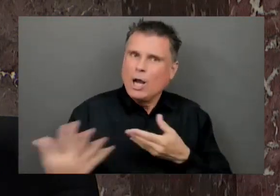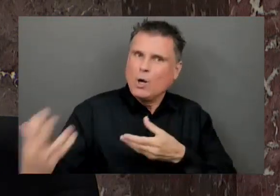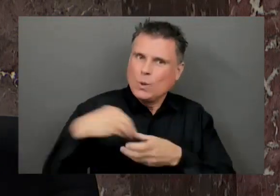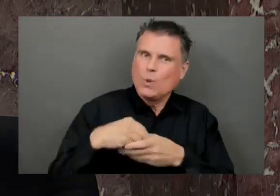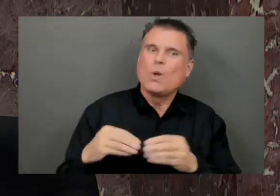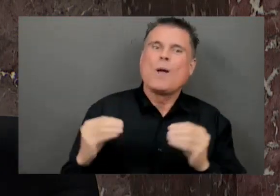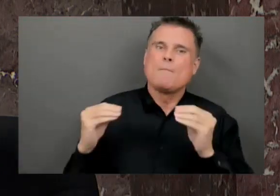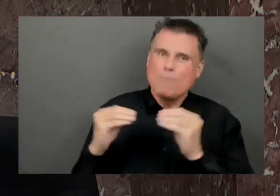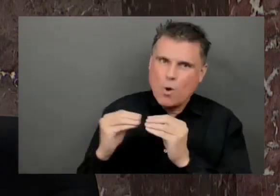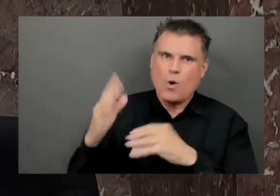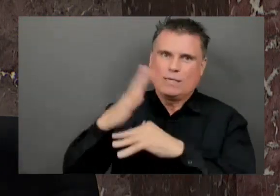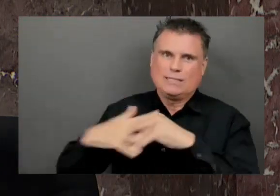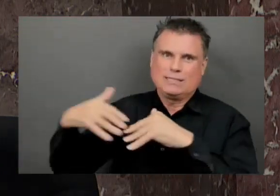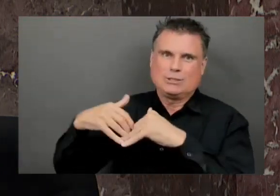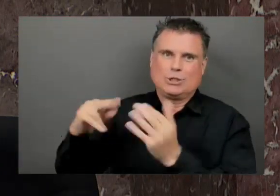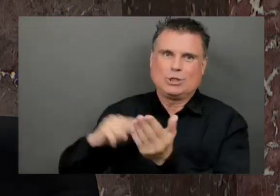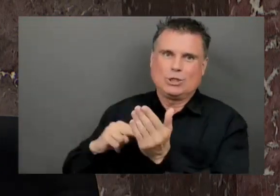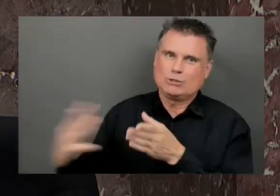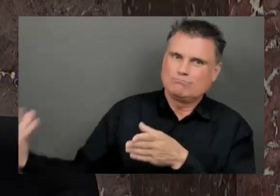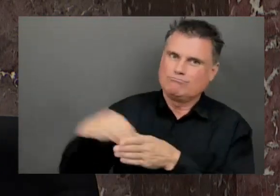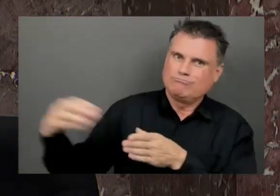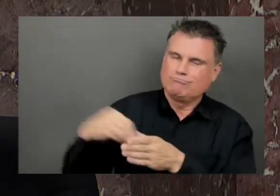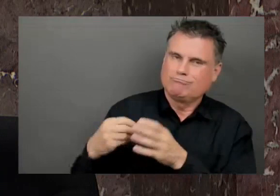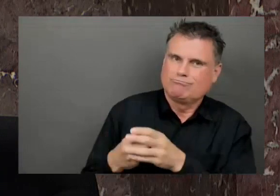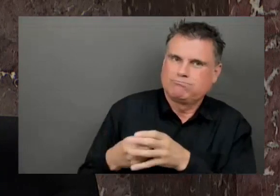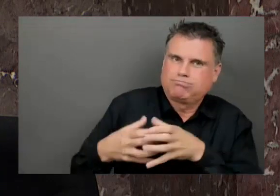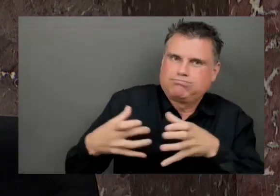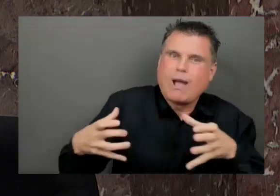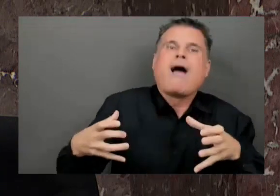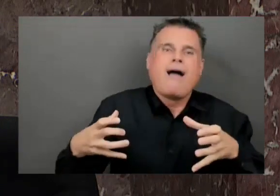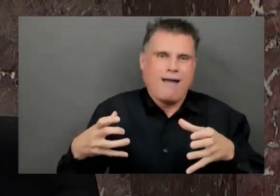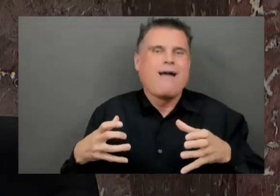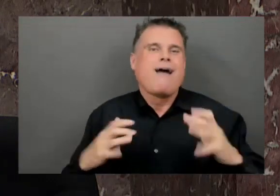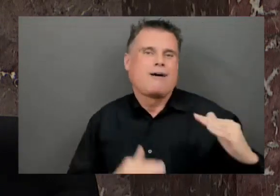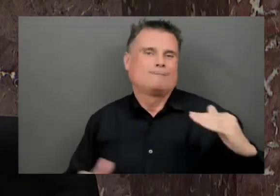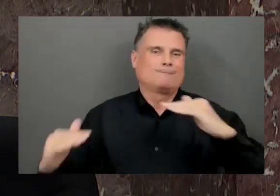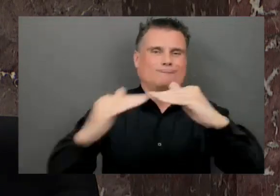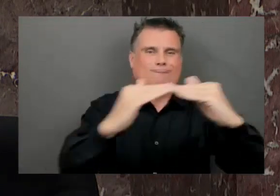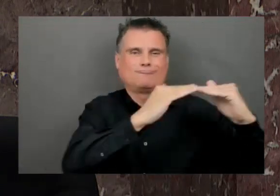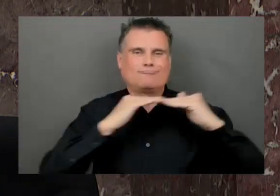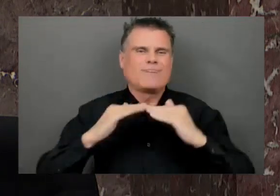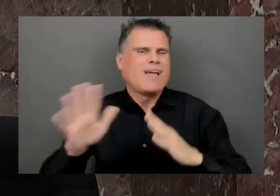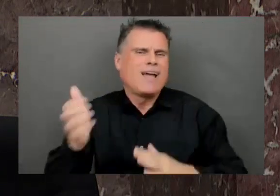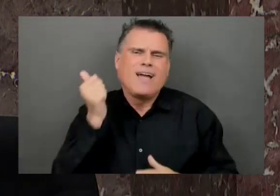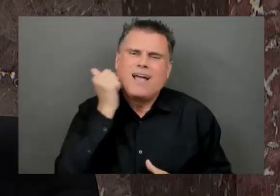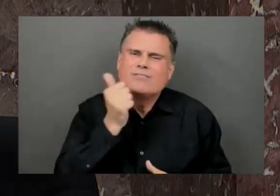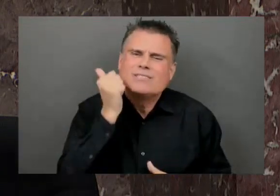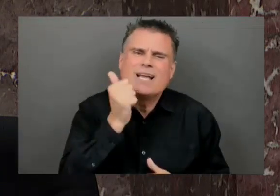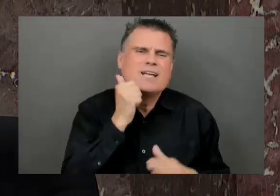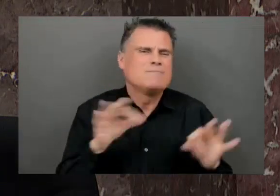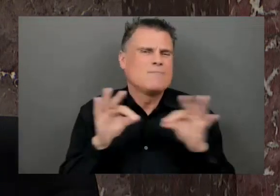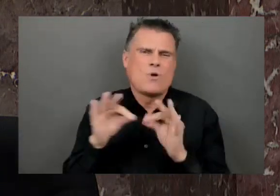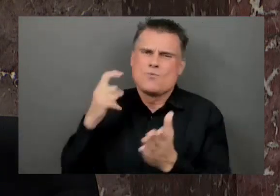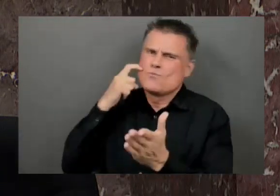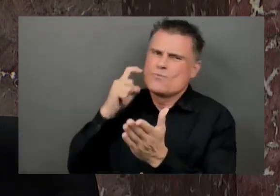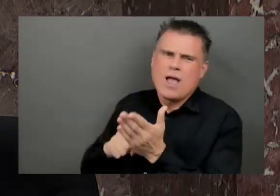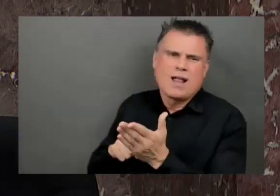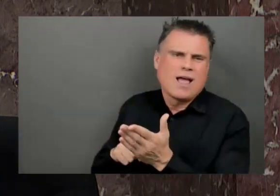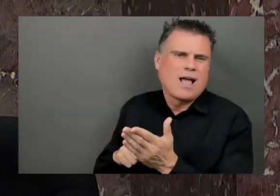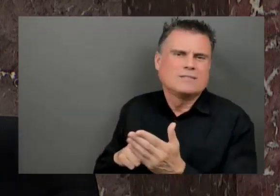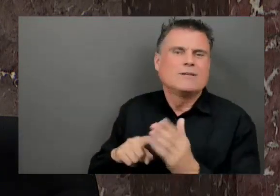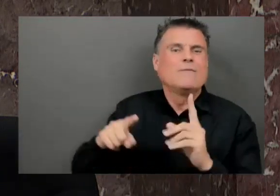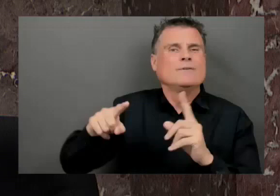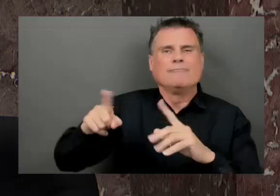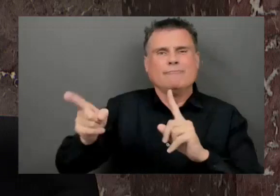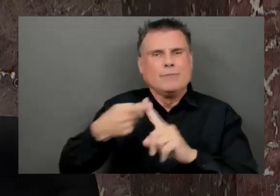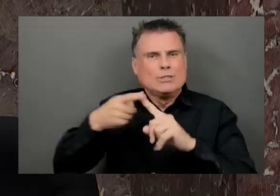every day, it is vital to honour First Nations, Métis and Inuit nurses for this exceptional work and for their continued leadership in